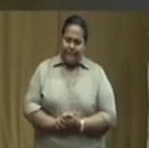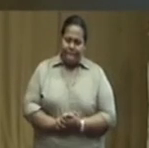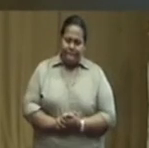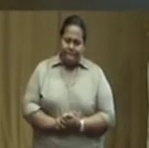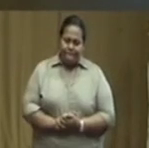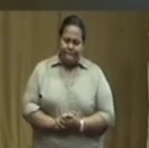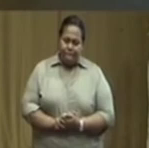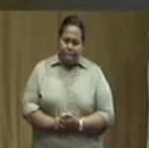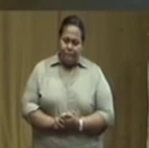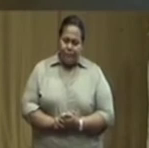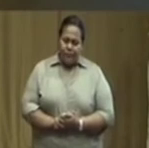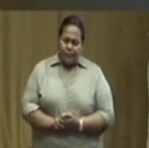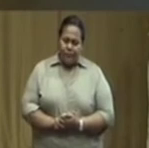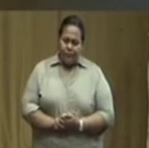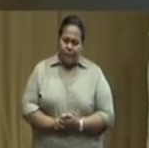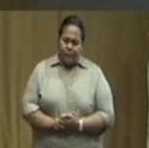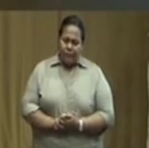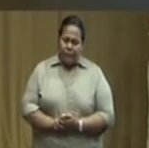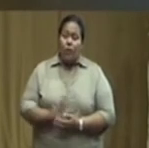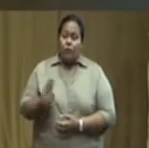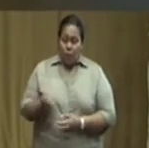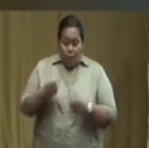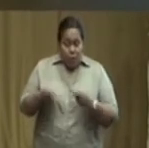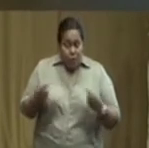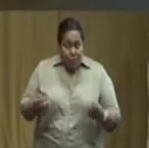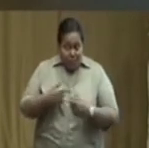And it's possible that the resources we then develop may then be